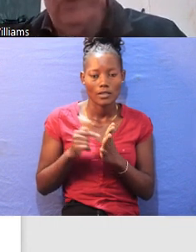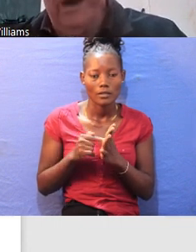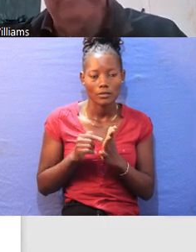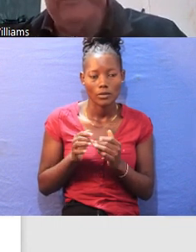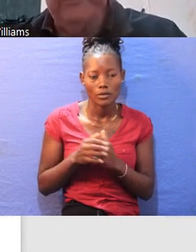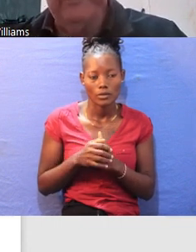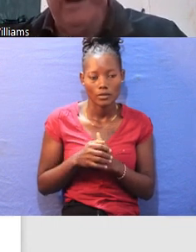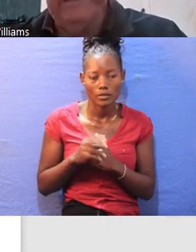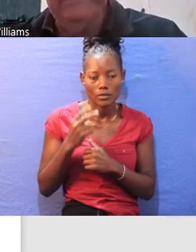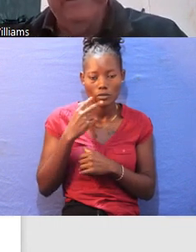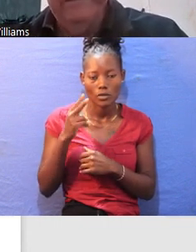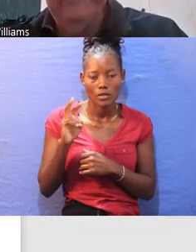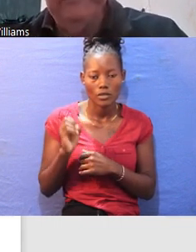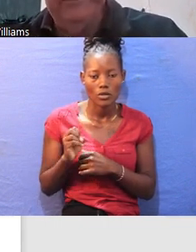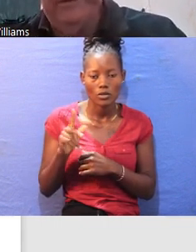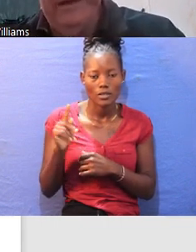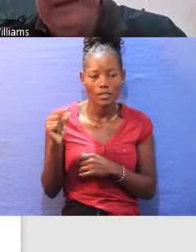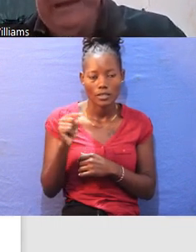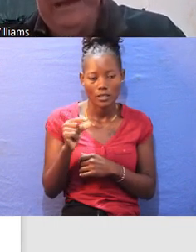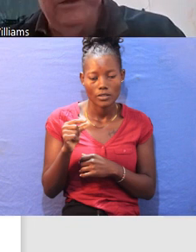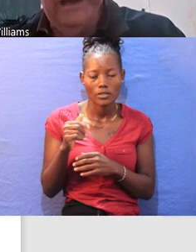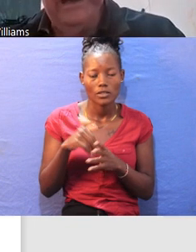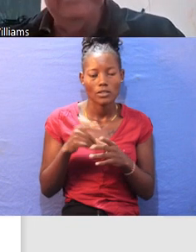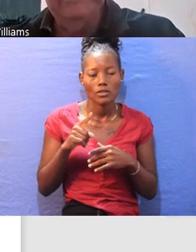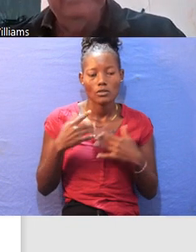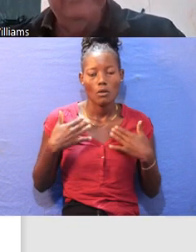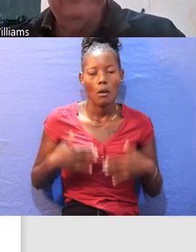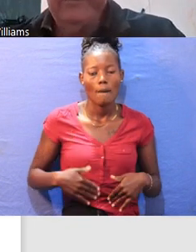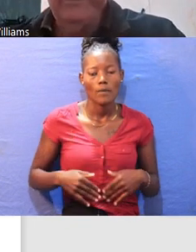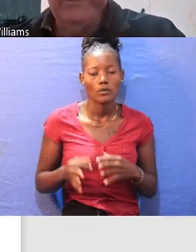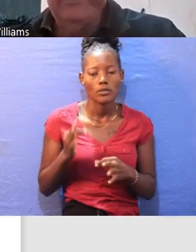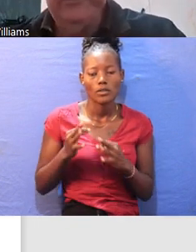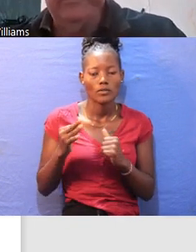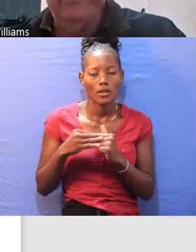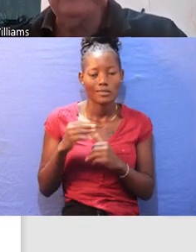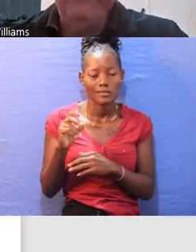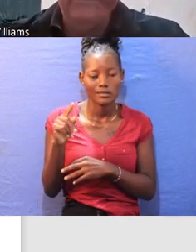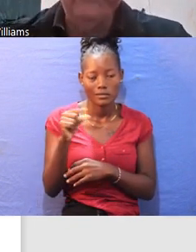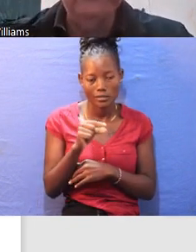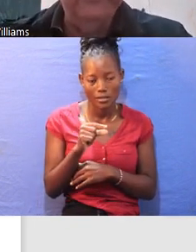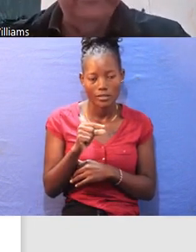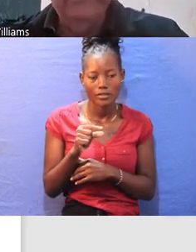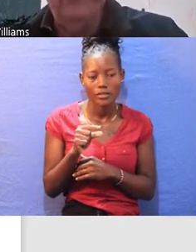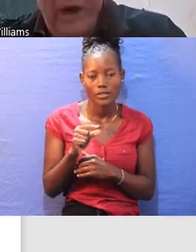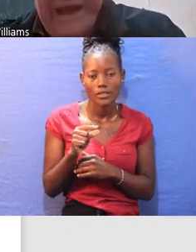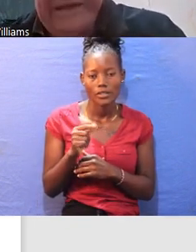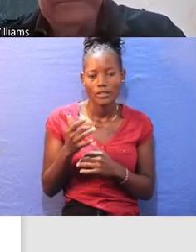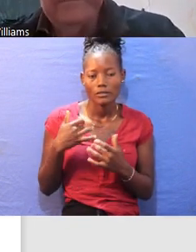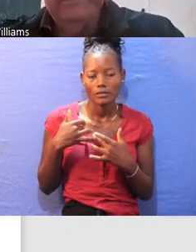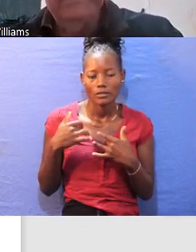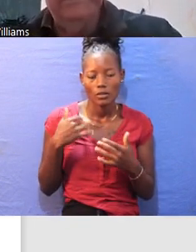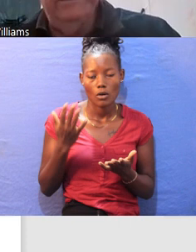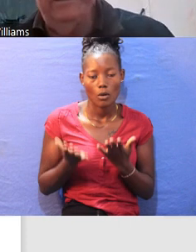kilo squat makes on your body, if you're an 80 kilo guy, is considerable compared to